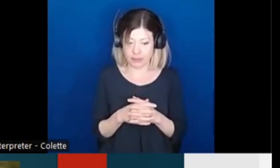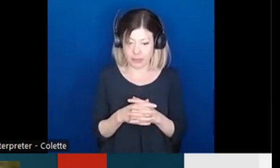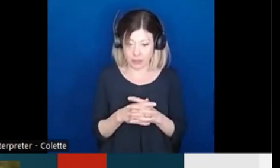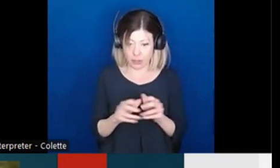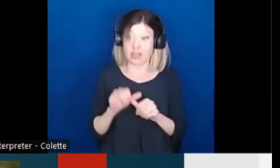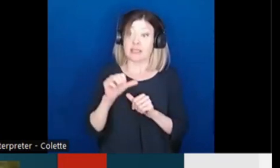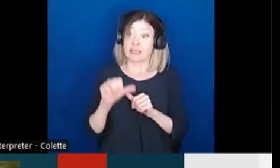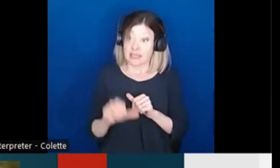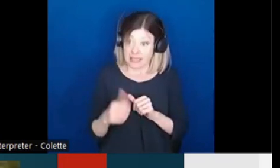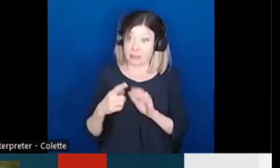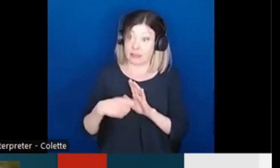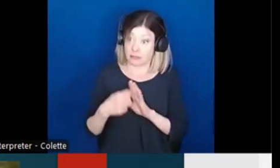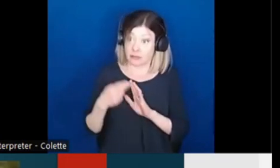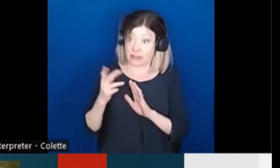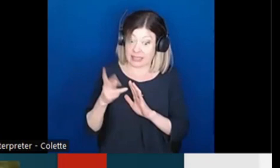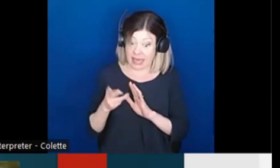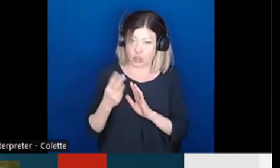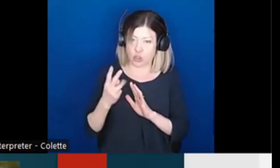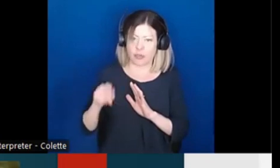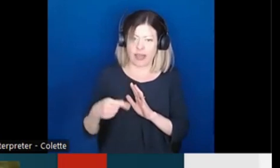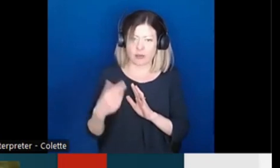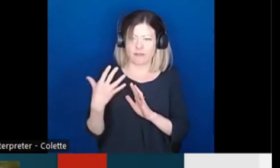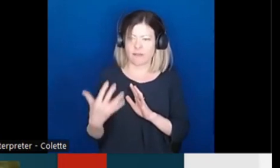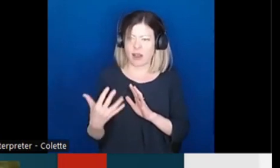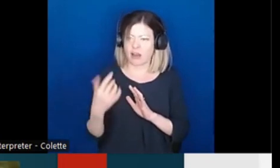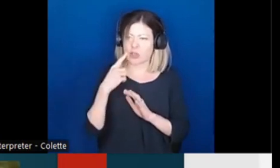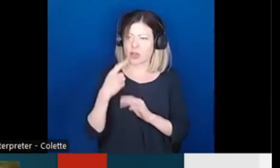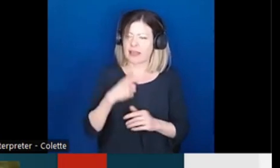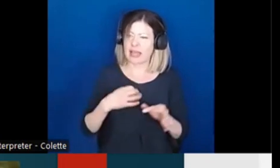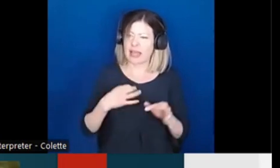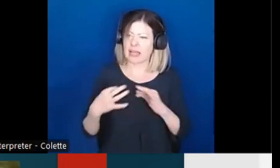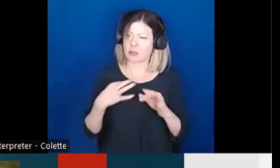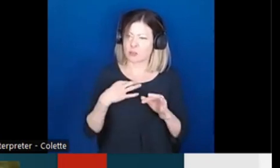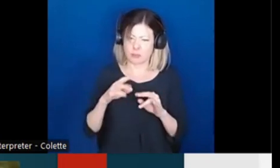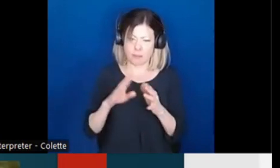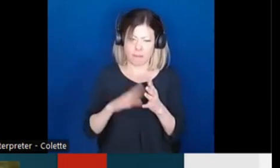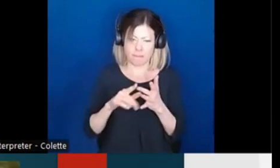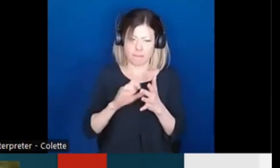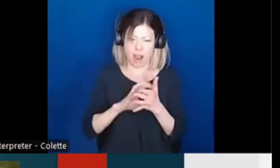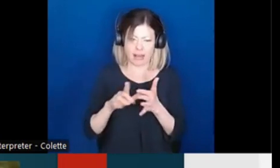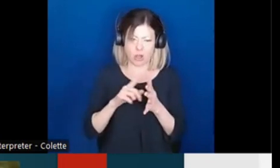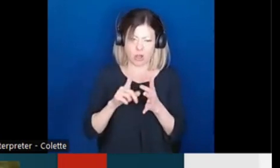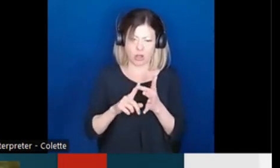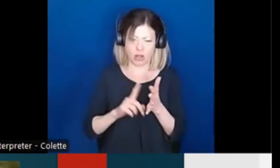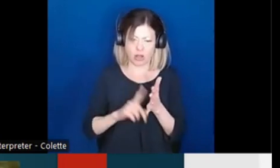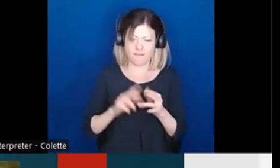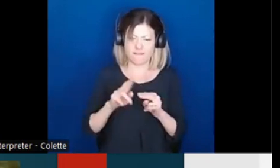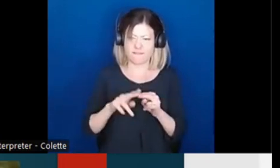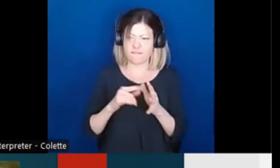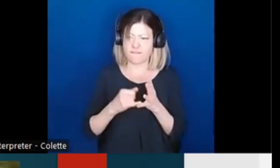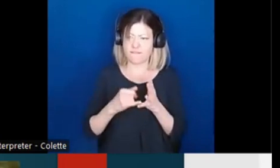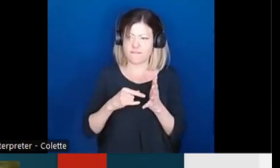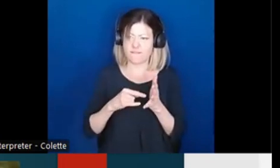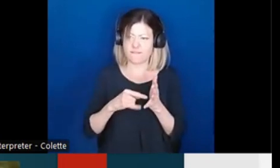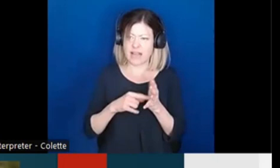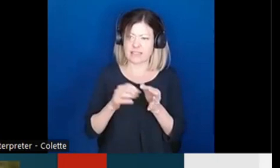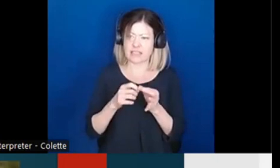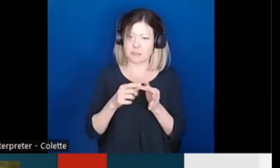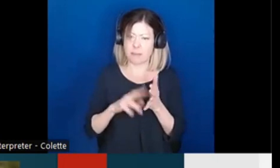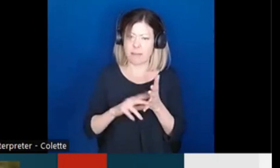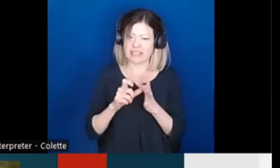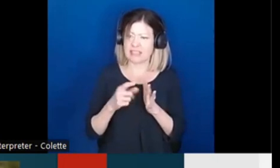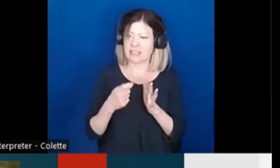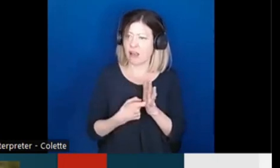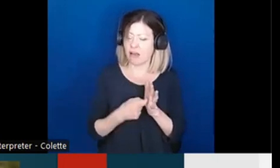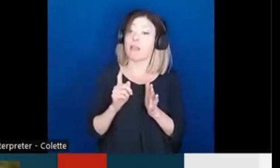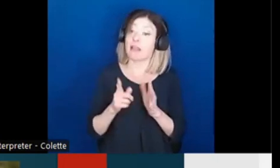from 2005 with Michael Fassbender later on, the film one, a few years ago. That's a really good production. Just going